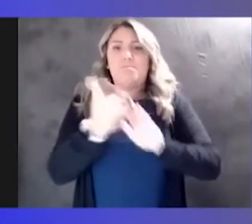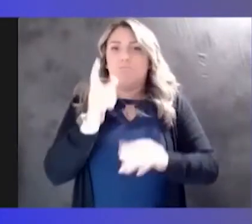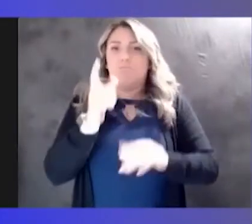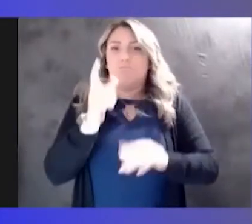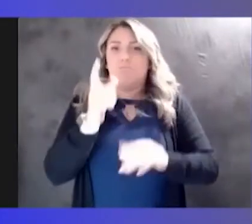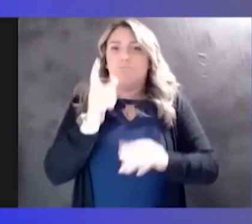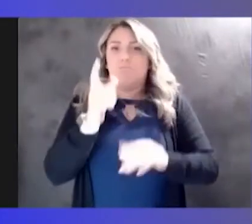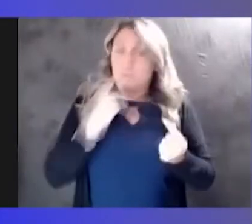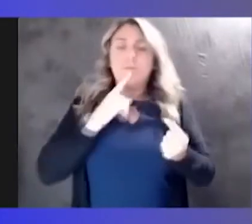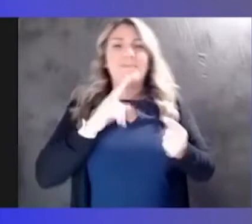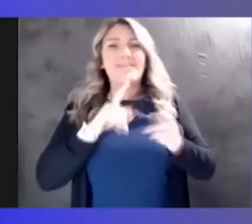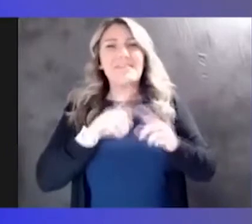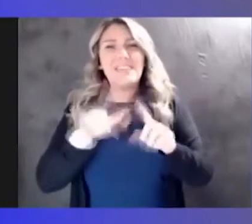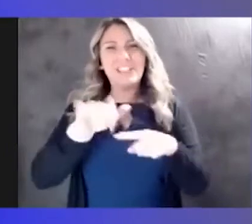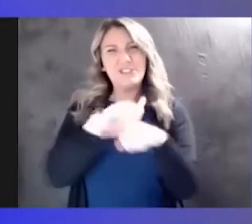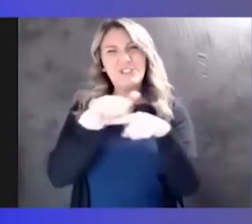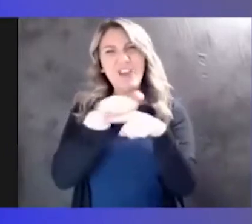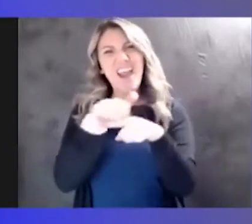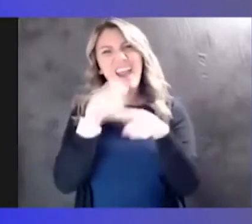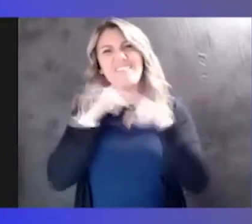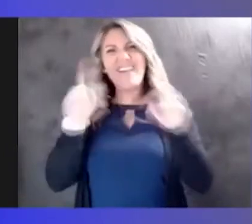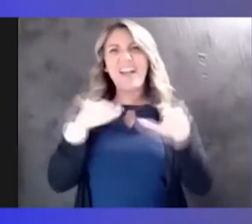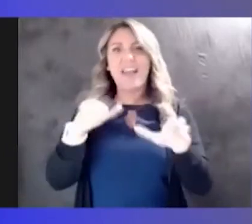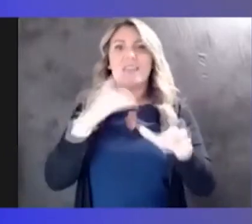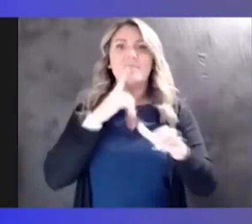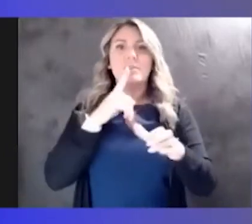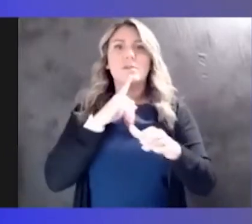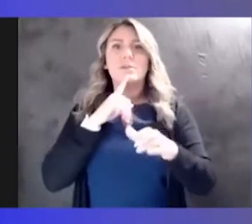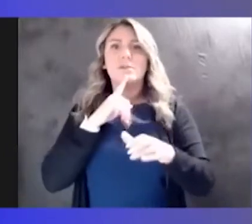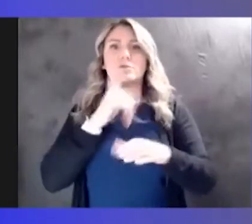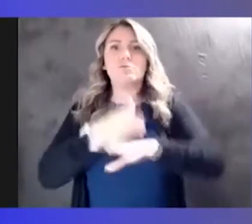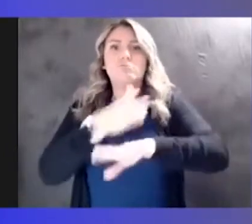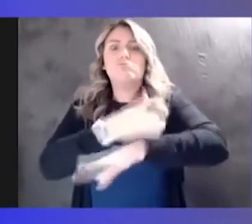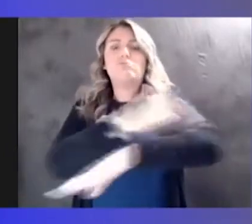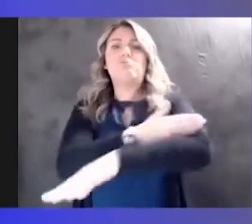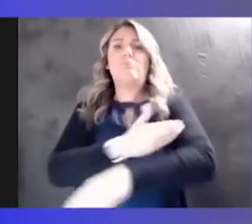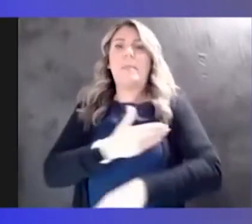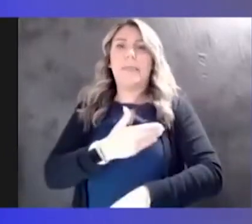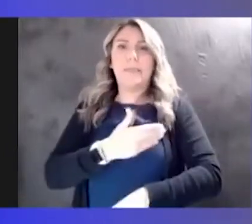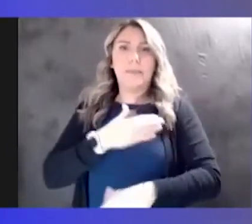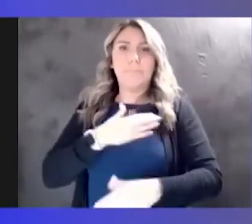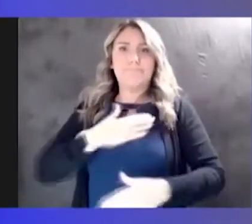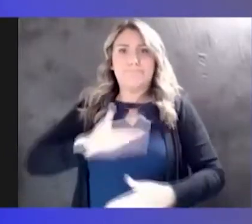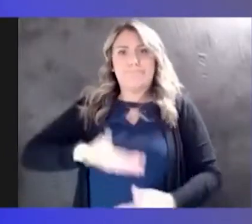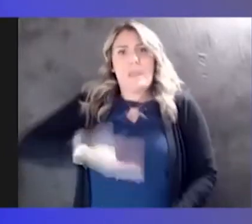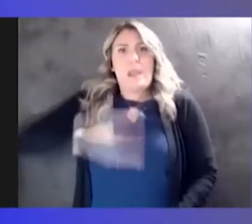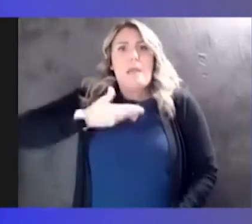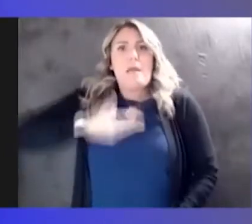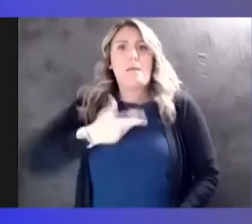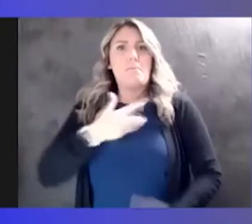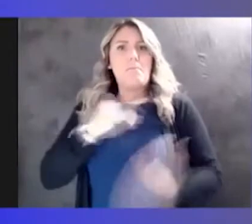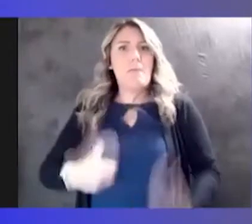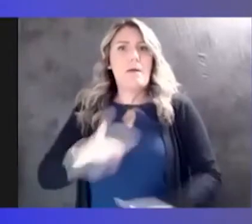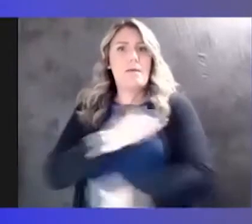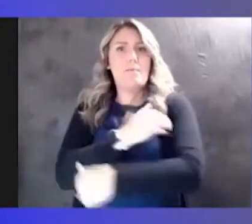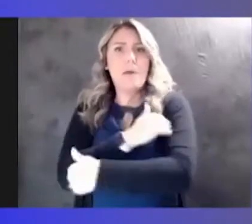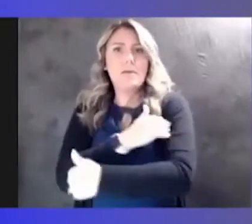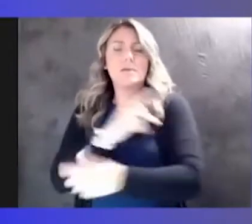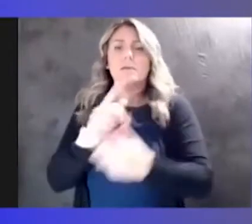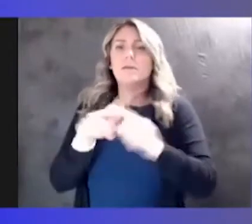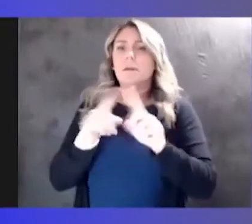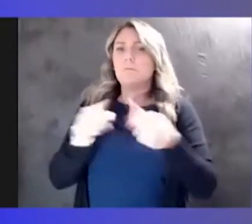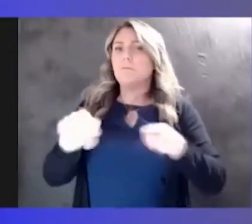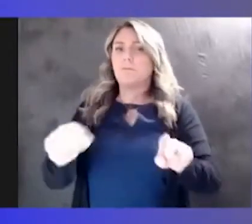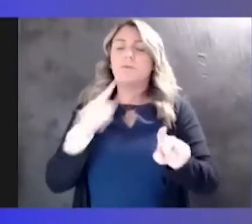training activities sort of to build up those upper body muscles. But even during those early times, we're encouraging people, they're